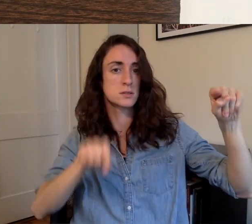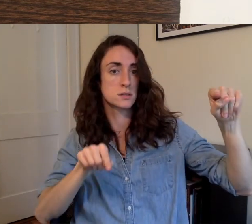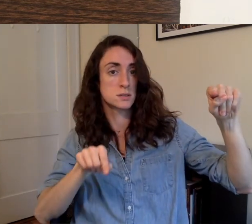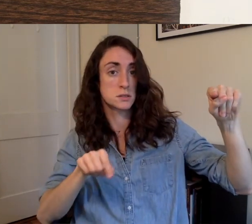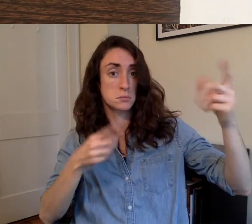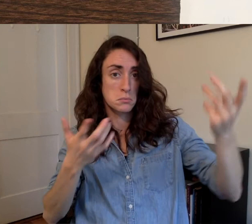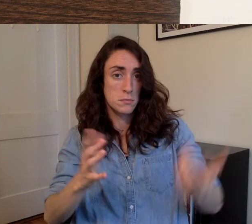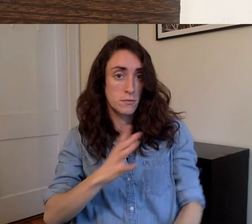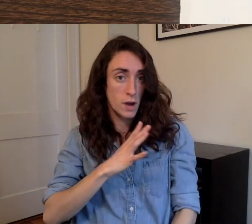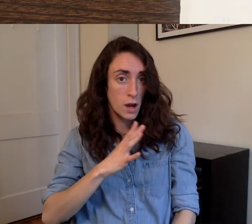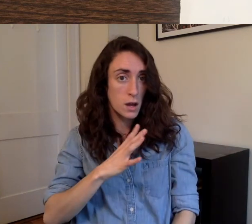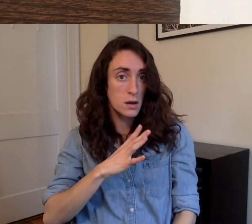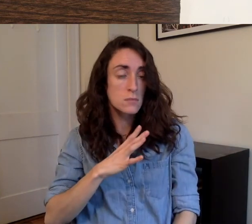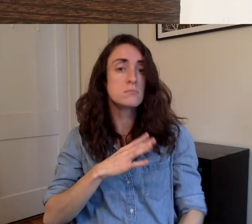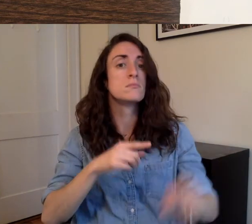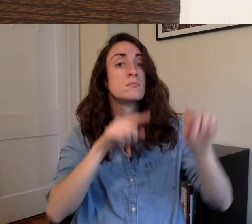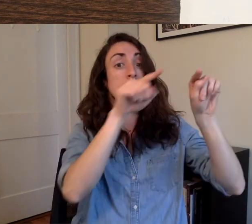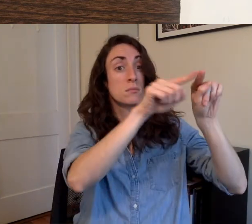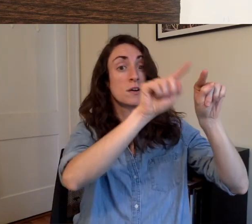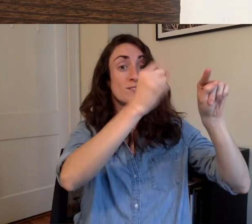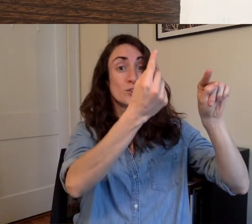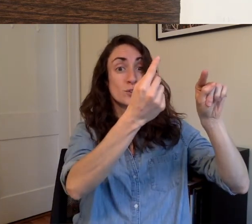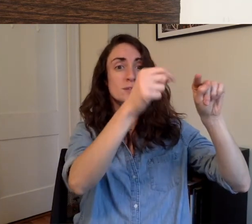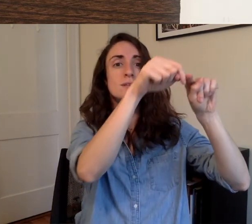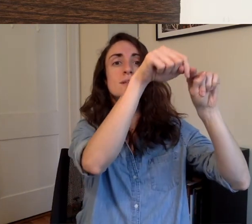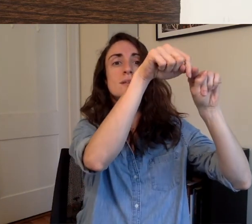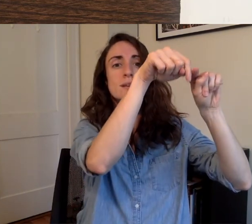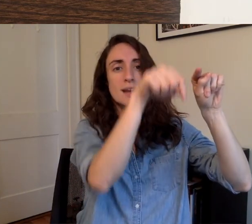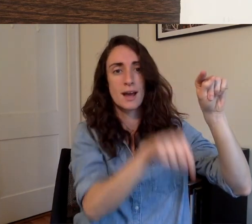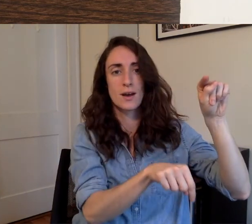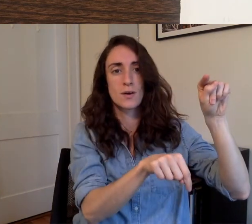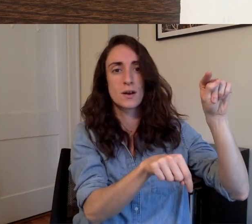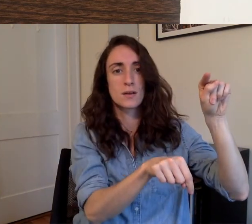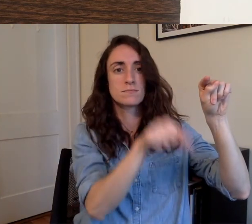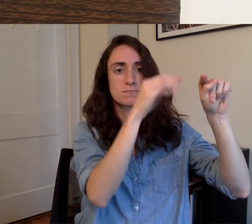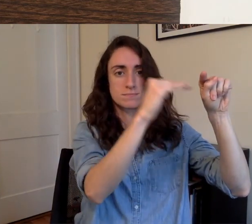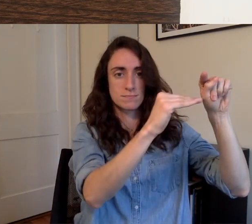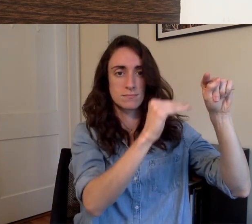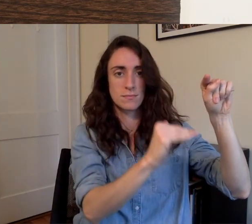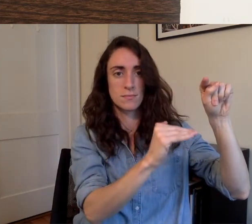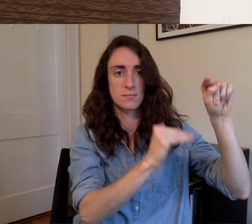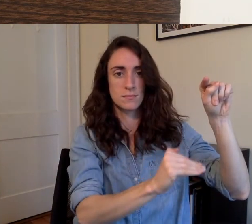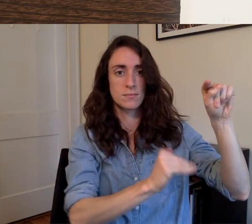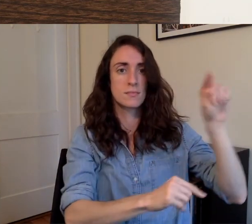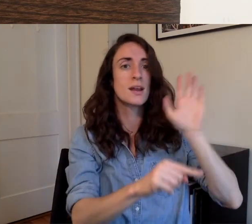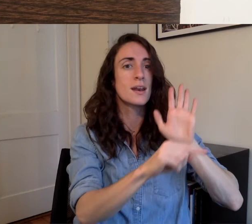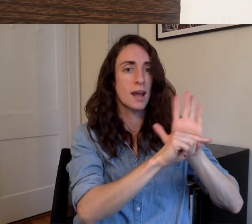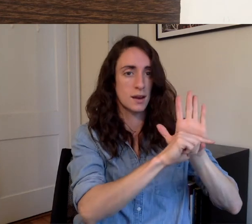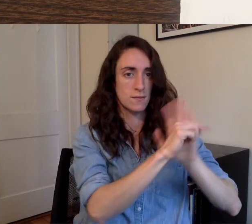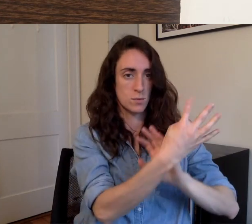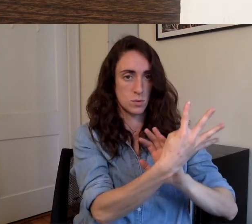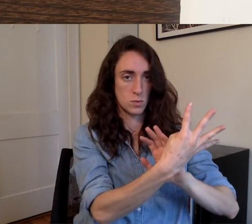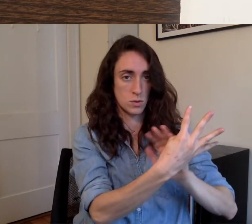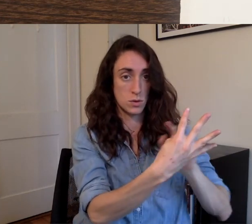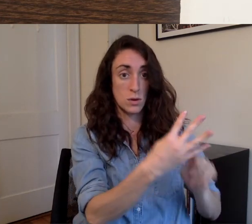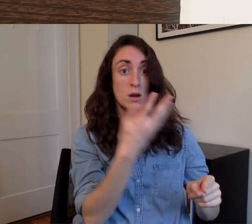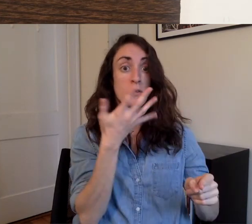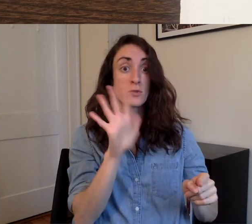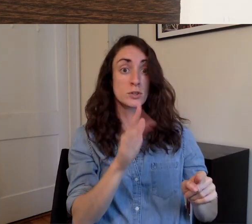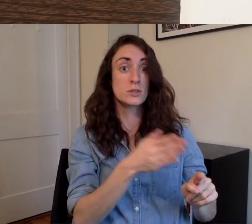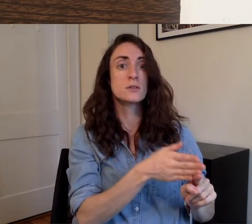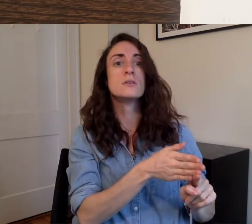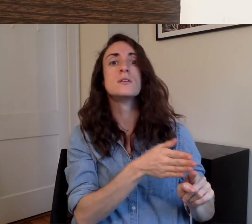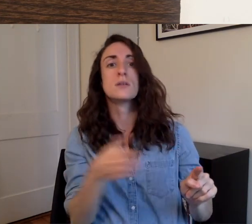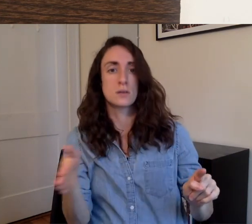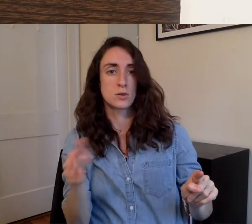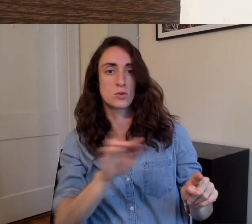instead and moved to that y-intercept point. So again, our first move would be vertical. So we'd go down